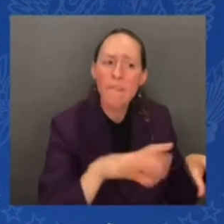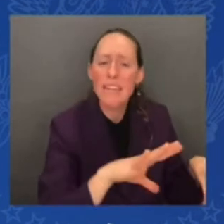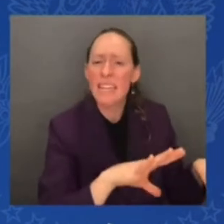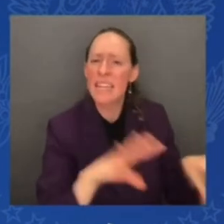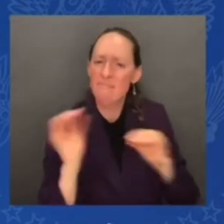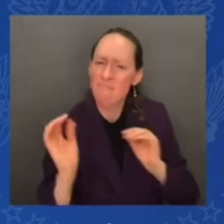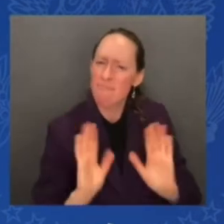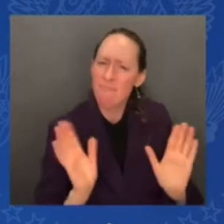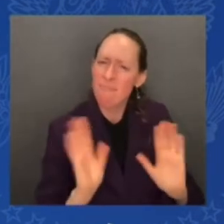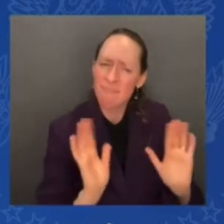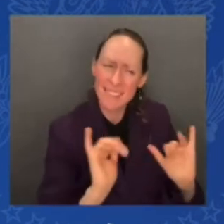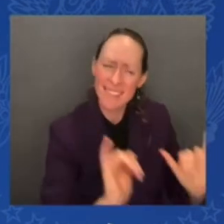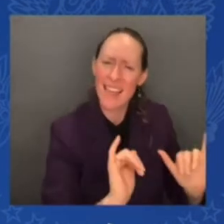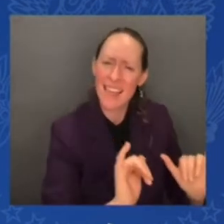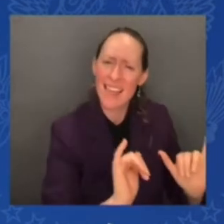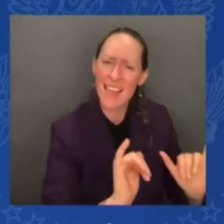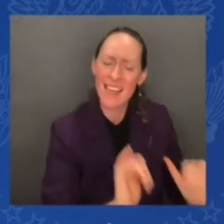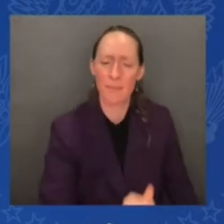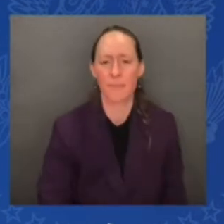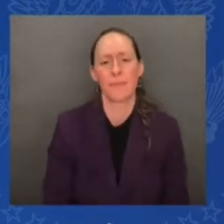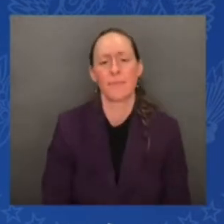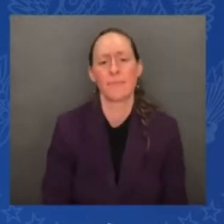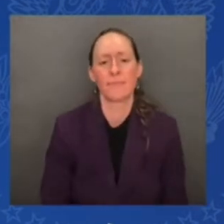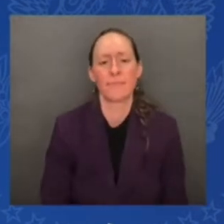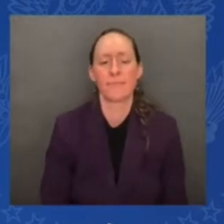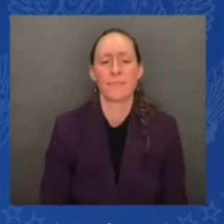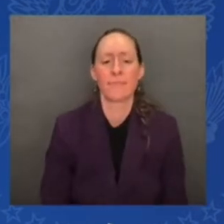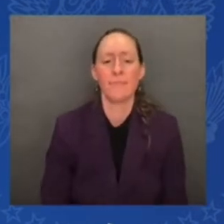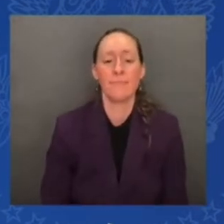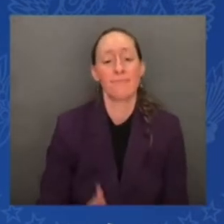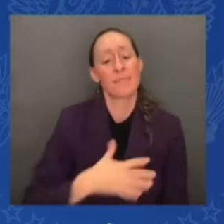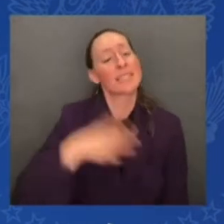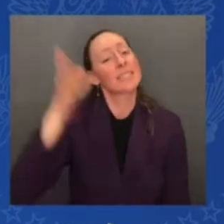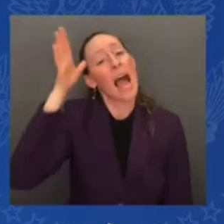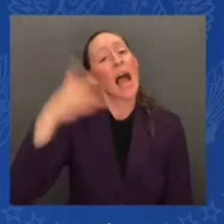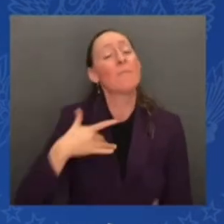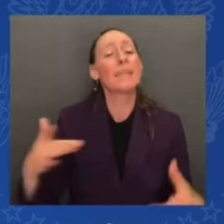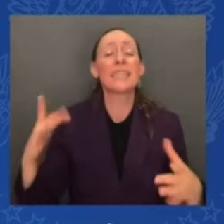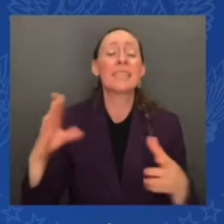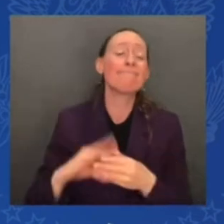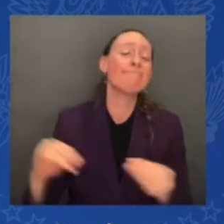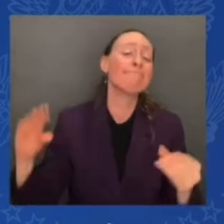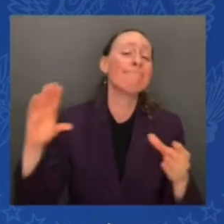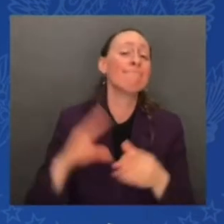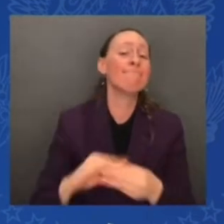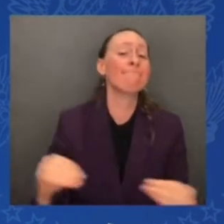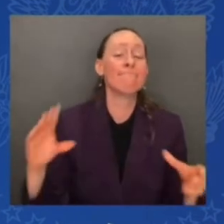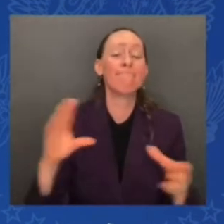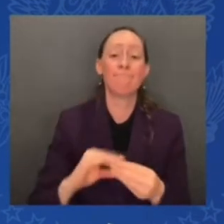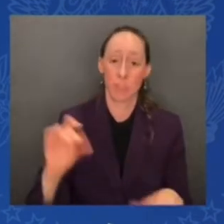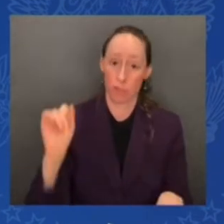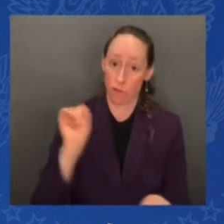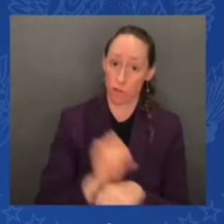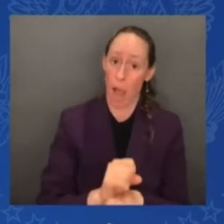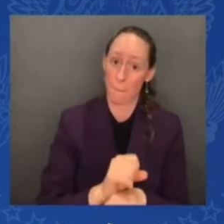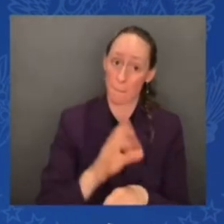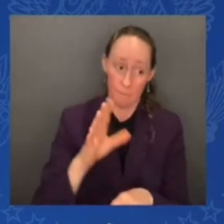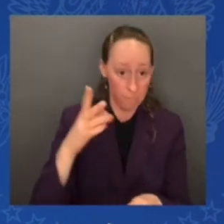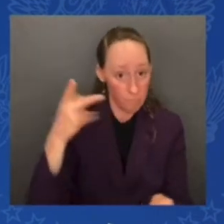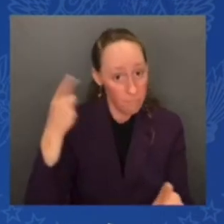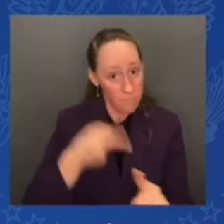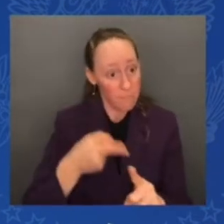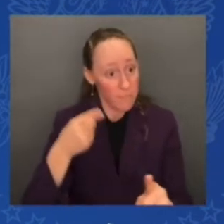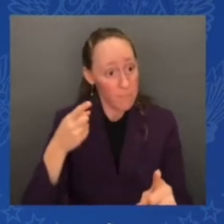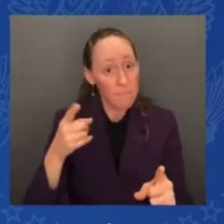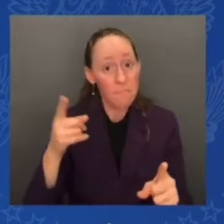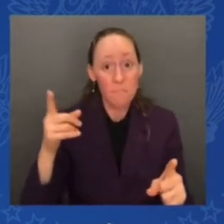a job's about a lot more than a paycheck. It's about your pride. It's about dignity. And he meant it, not a joke. It's about